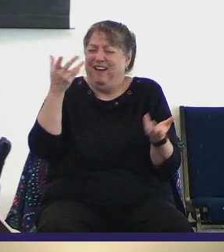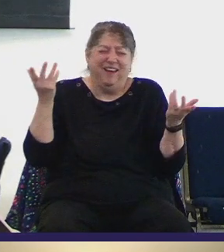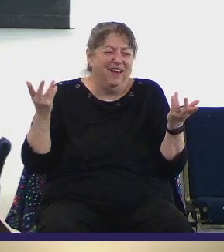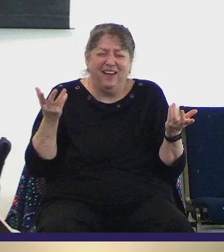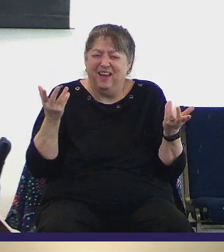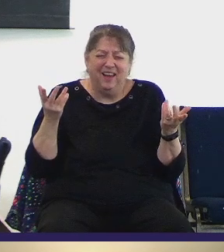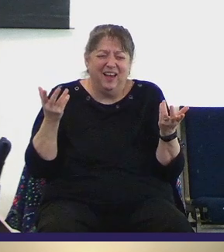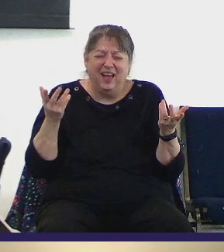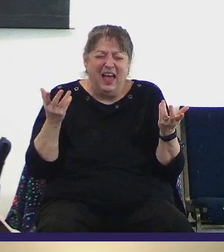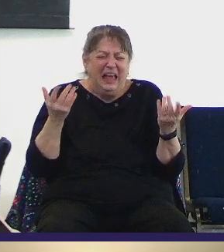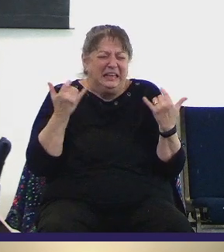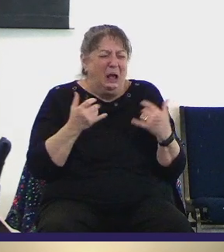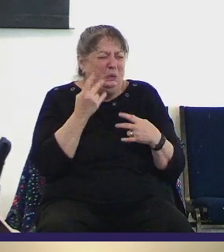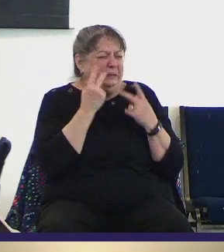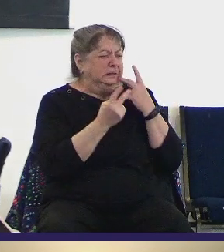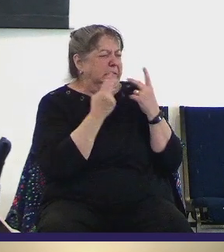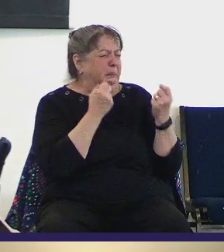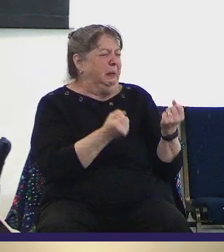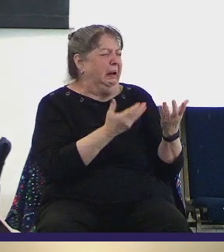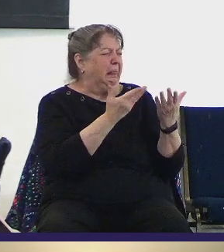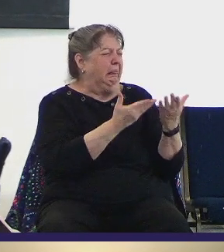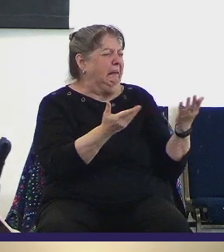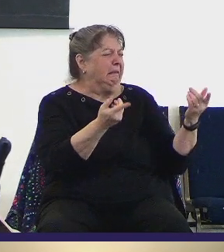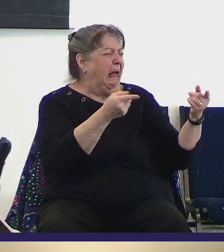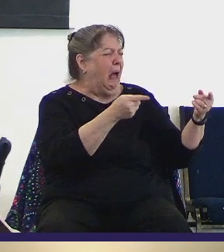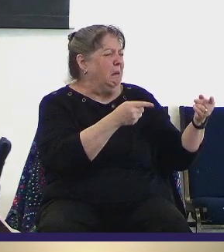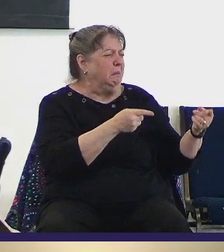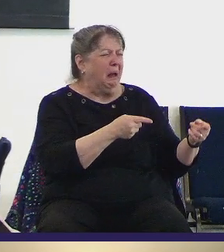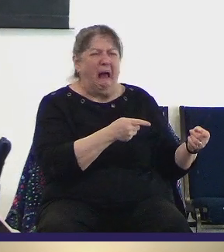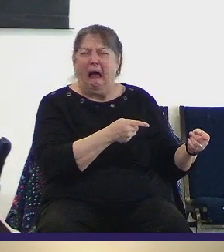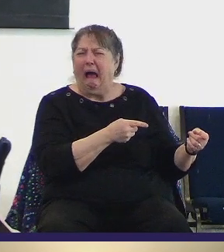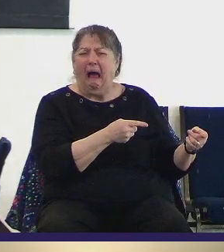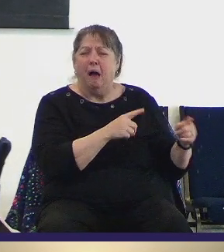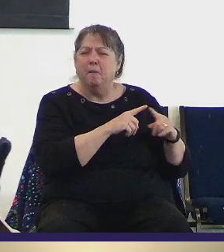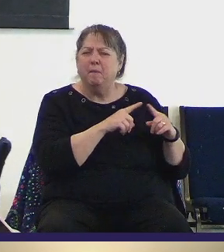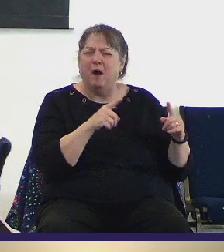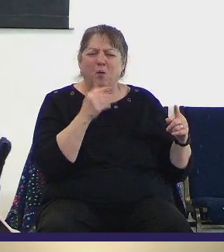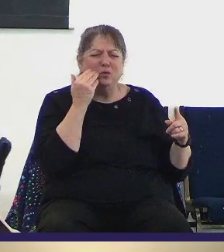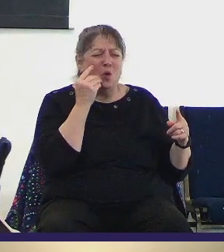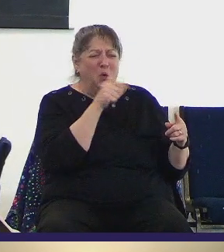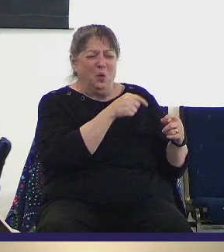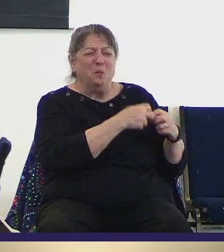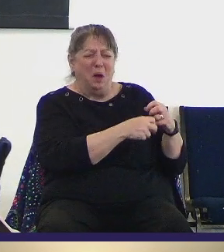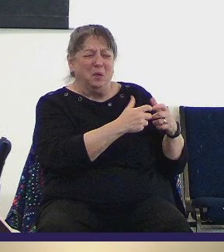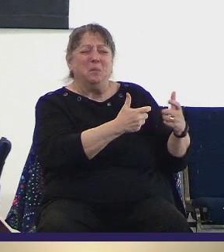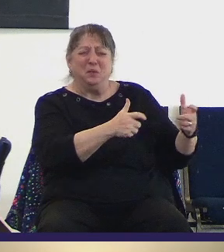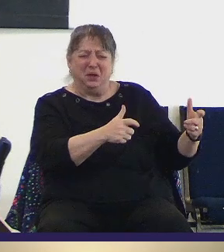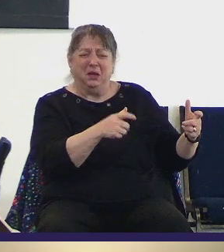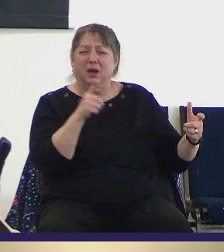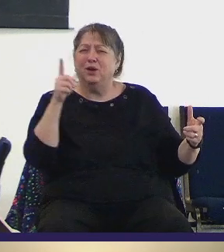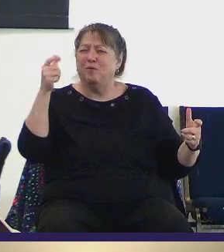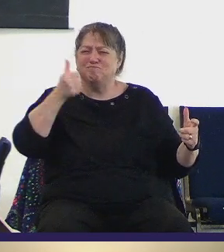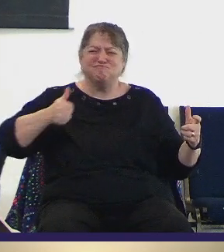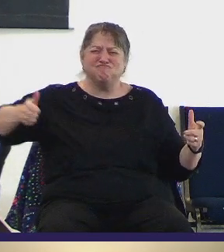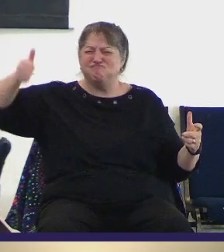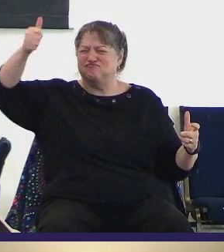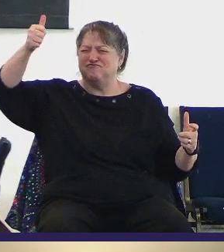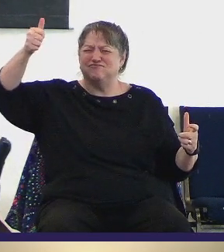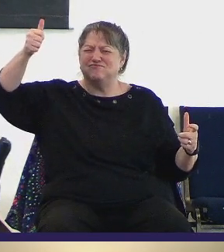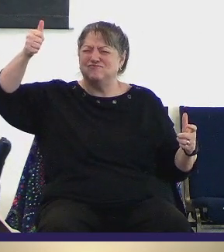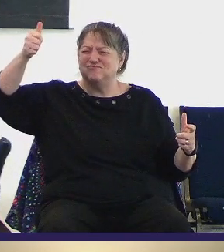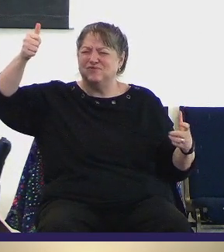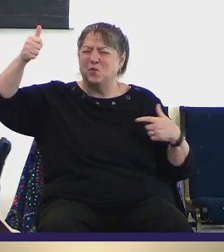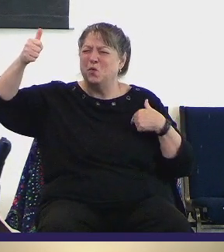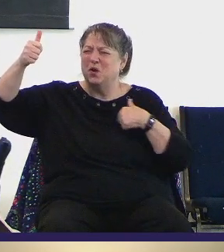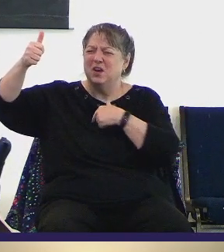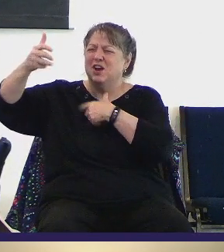in the world is it going to happen? Help us to see that you're bigger than the problems and the challenges, and to trust that you can if you will. And so we